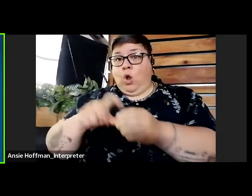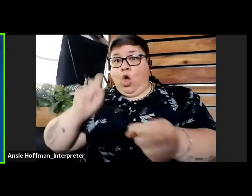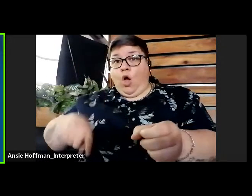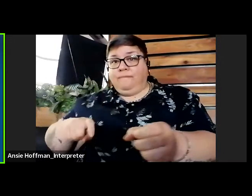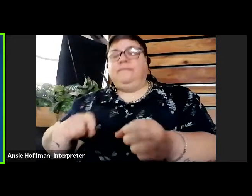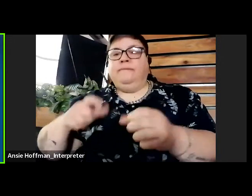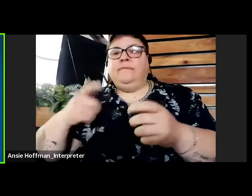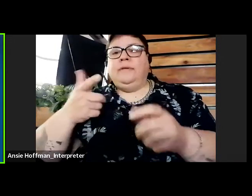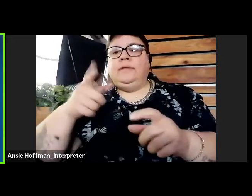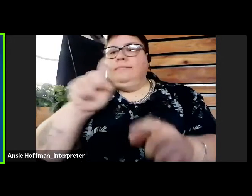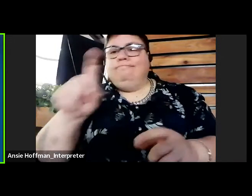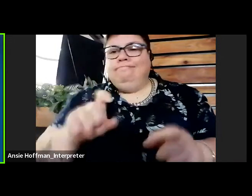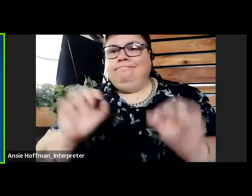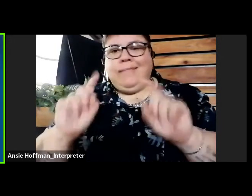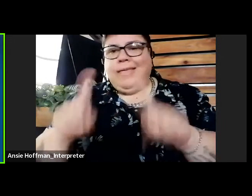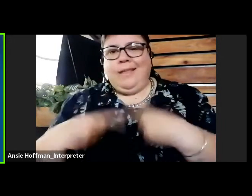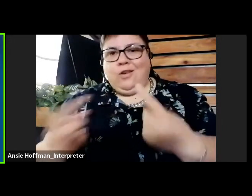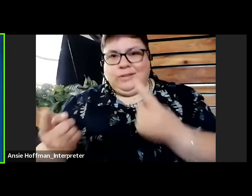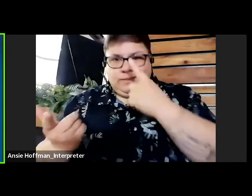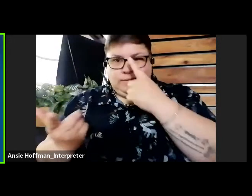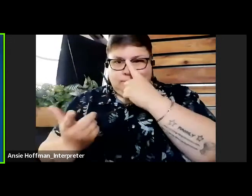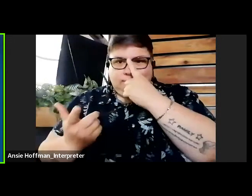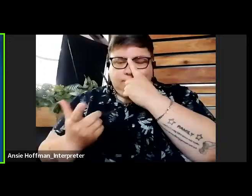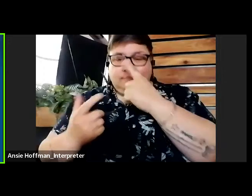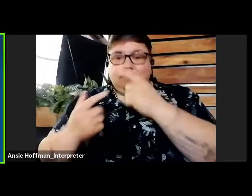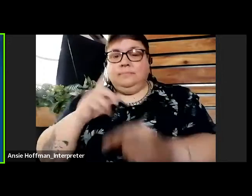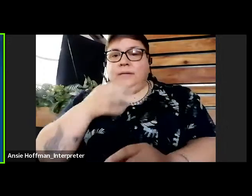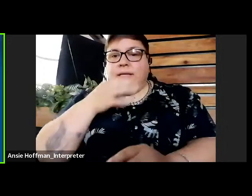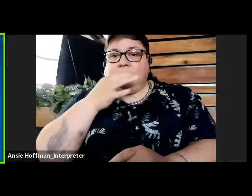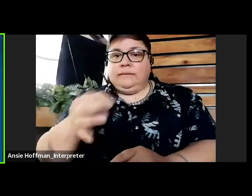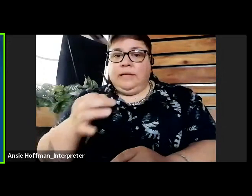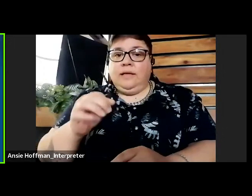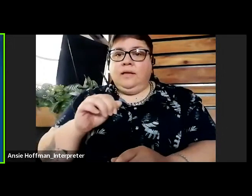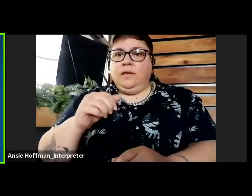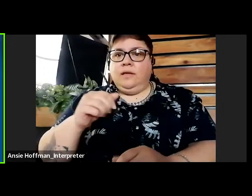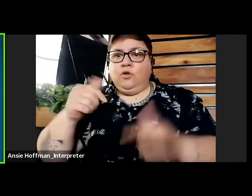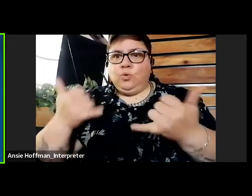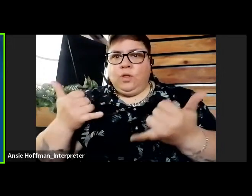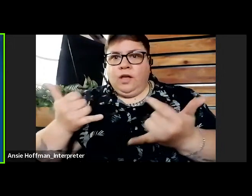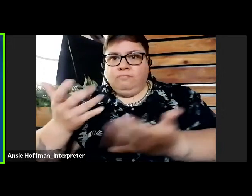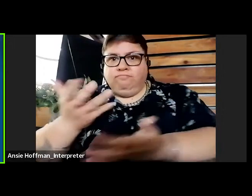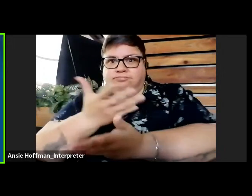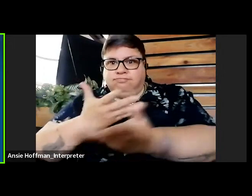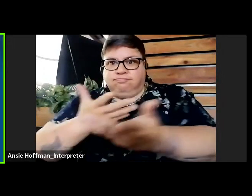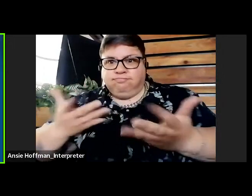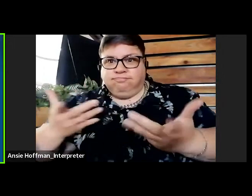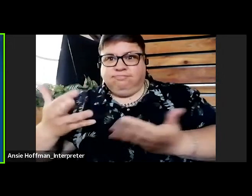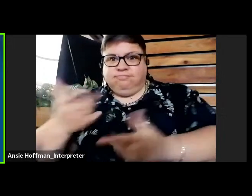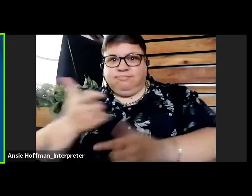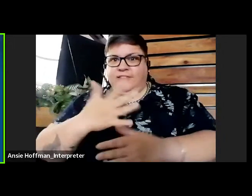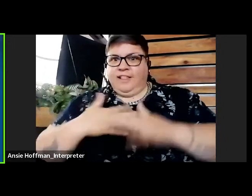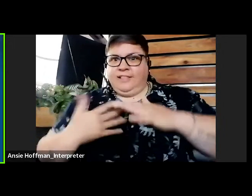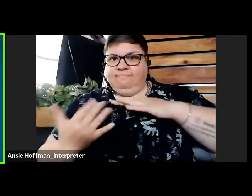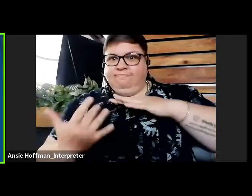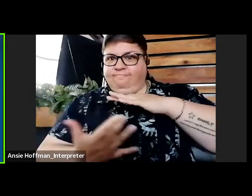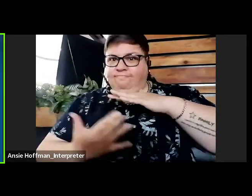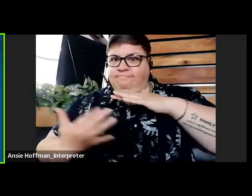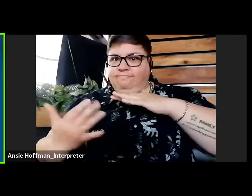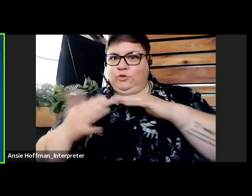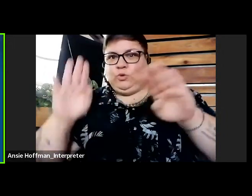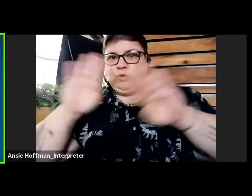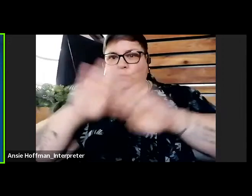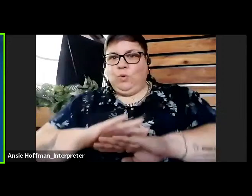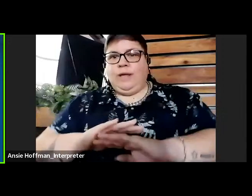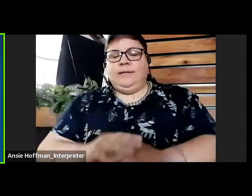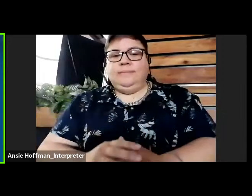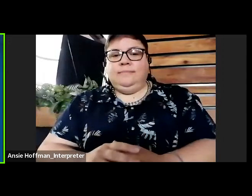survey accordingly. And I must say the energy levels were quite high tonight. I don't know if it's because of